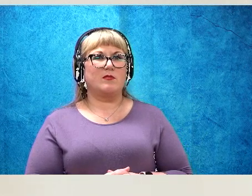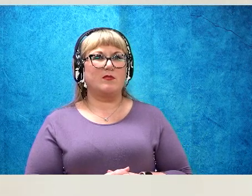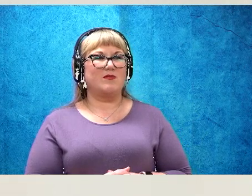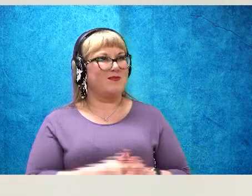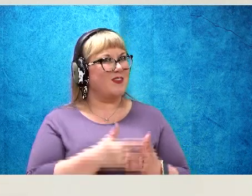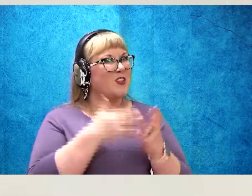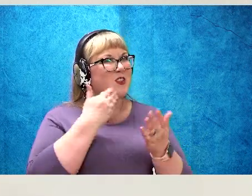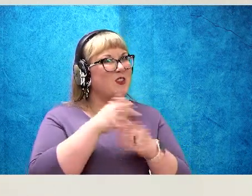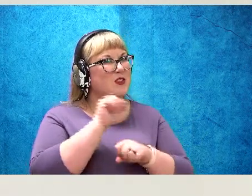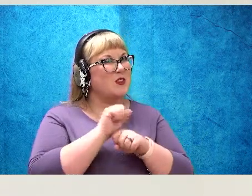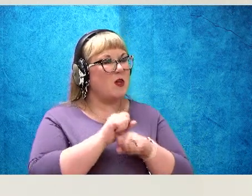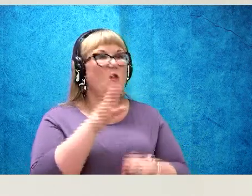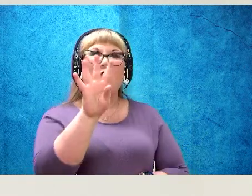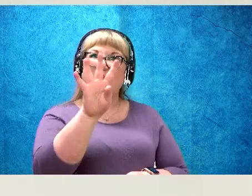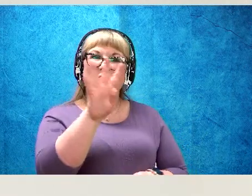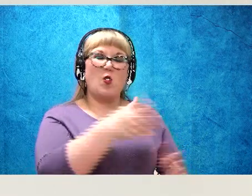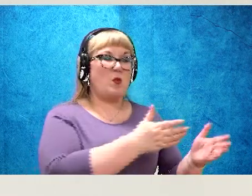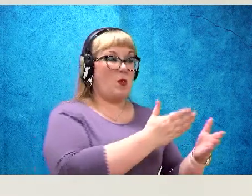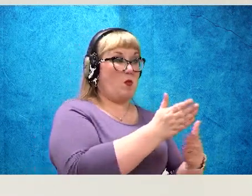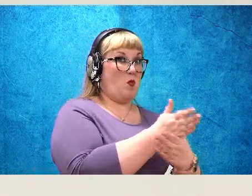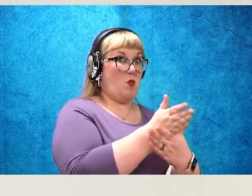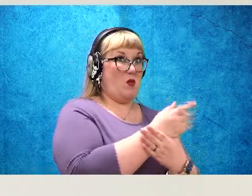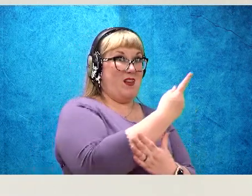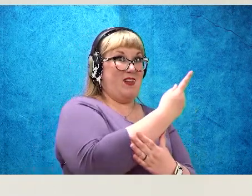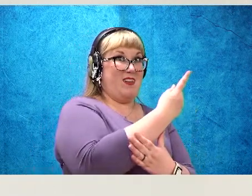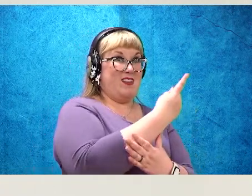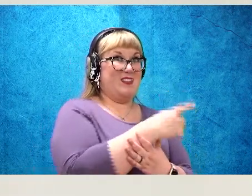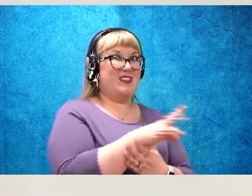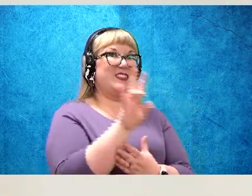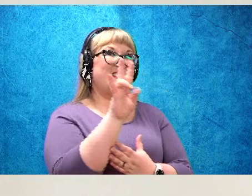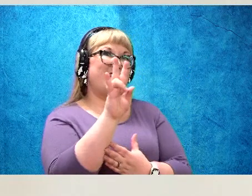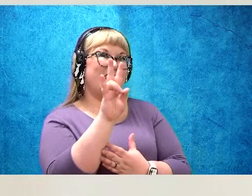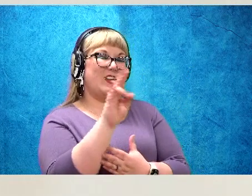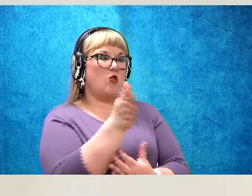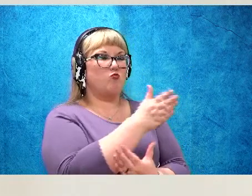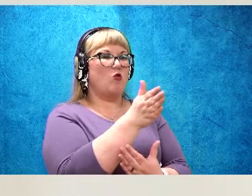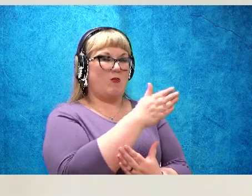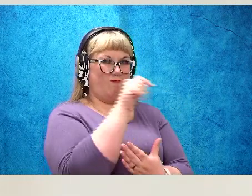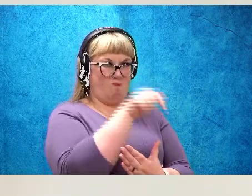Good job. Our 4 is going to go between our 1 and our 7.